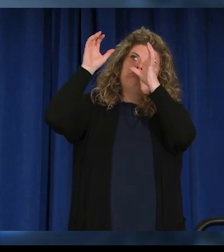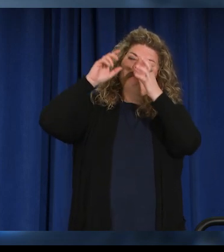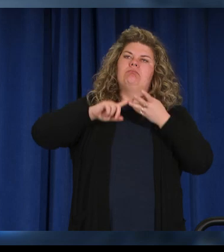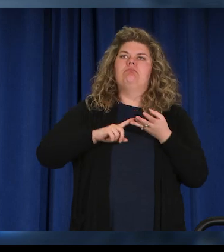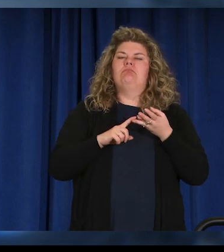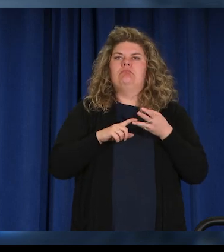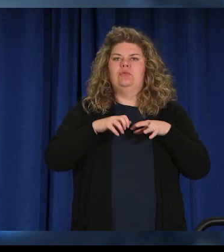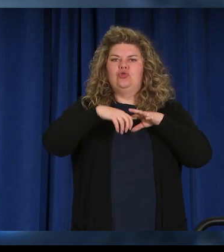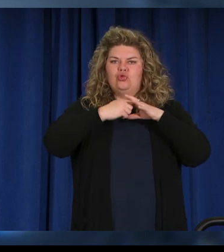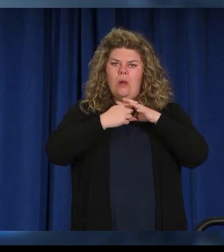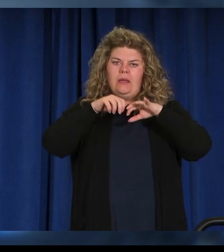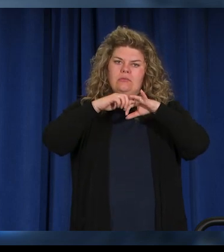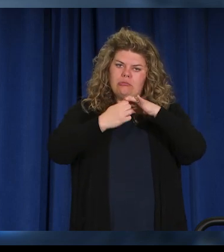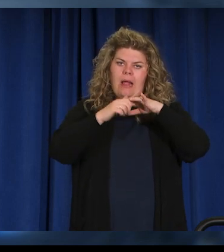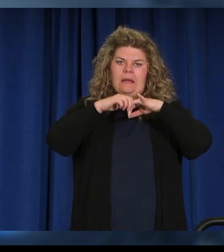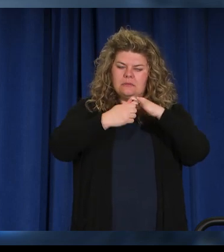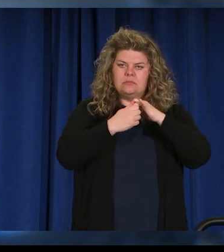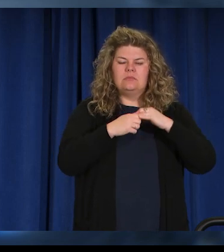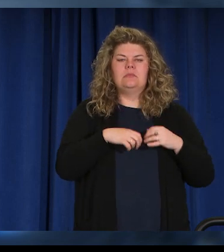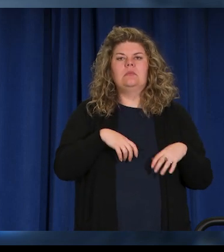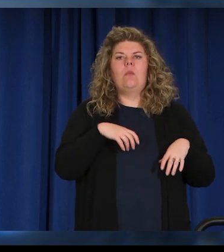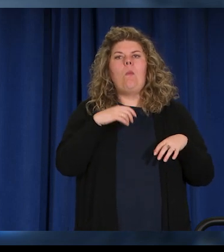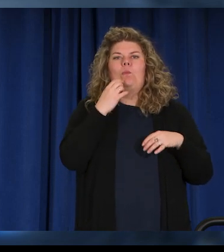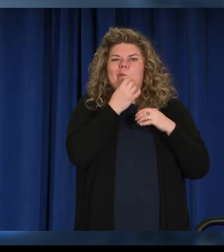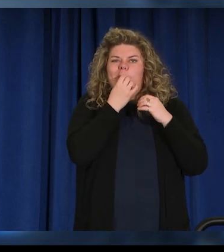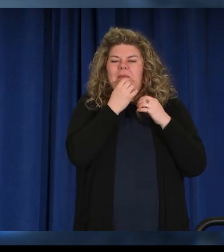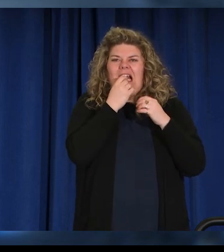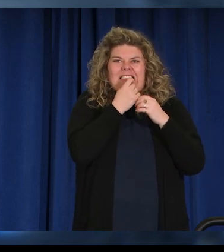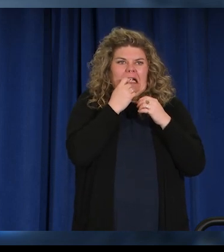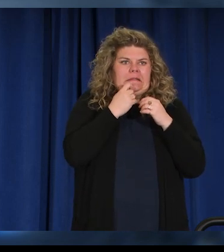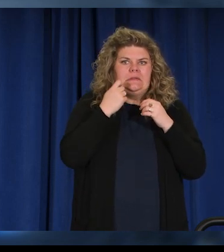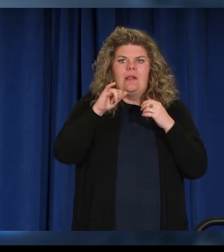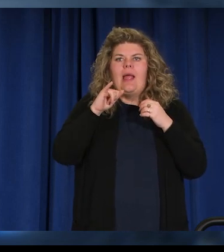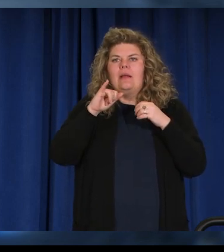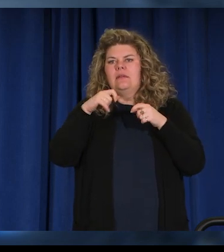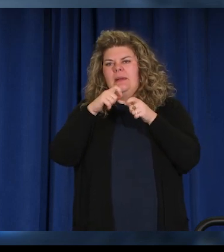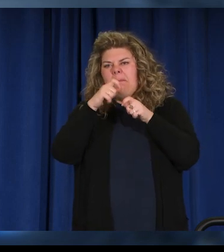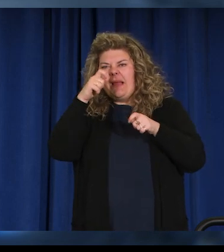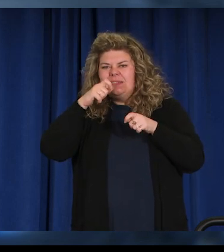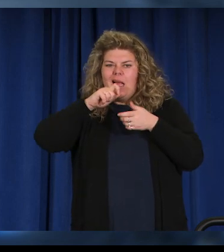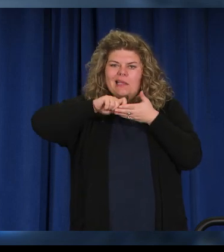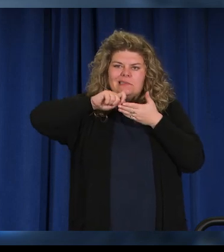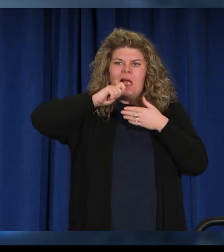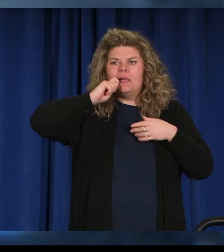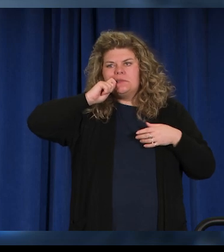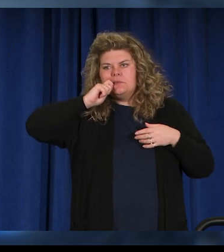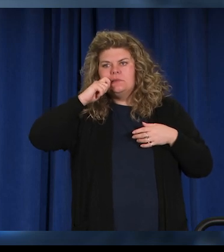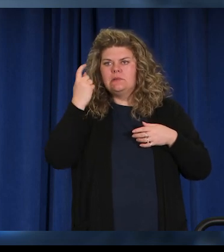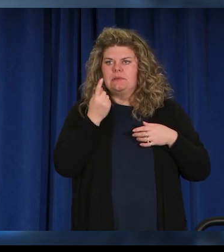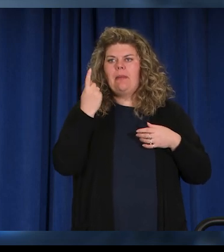joint cracking, chewing on inedible items, so that could be like a pencil top or your pen.